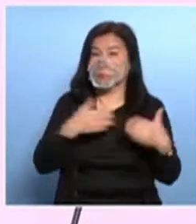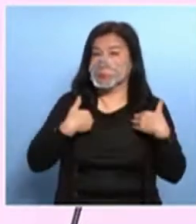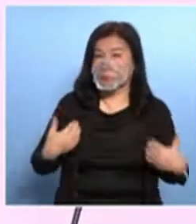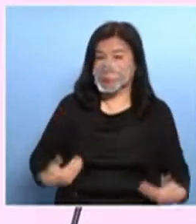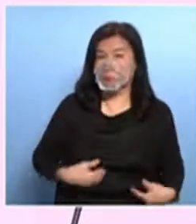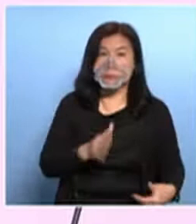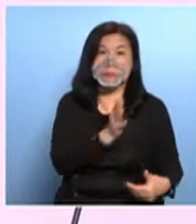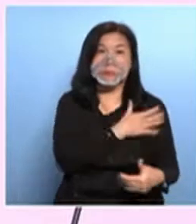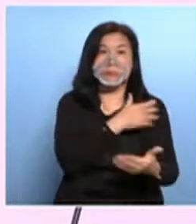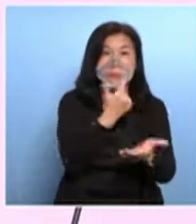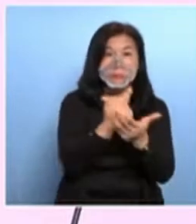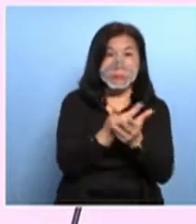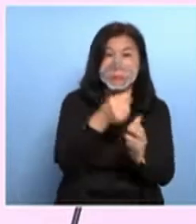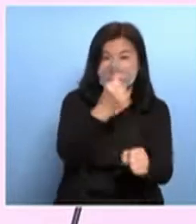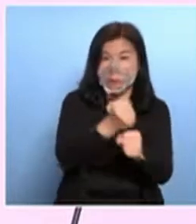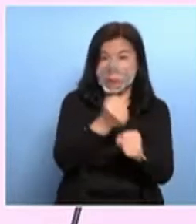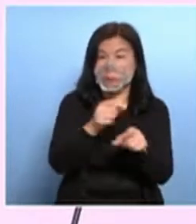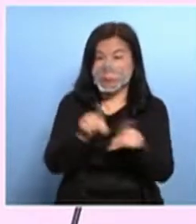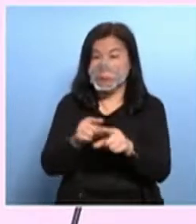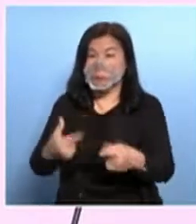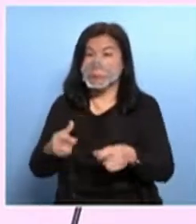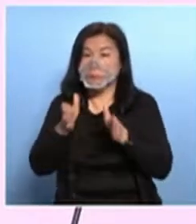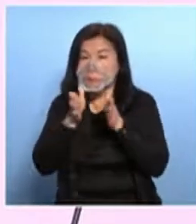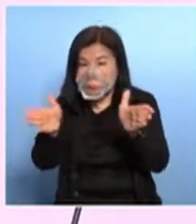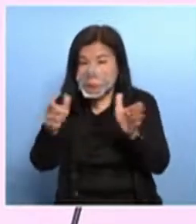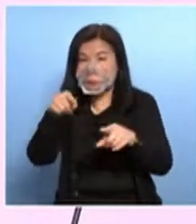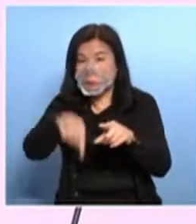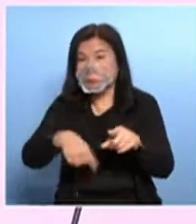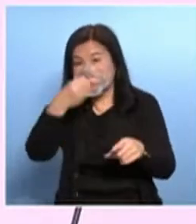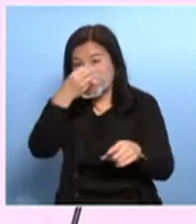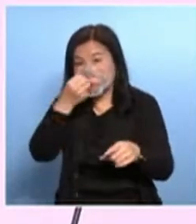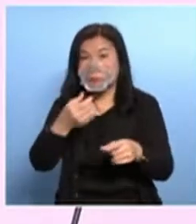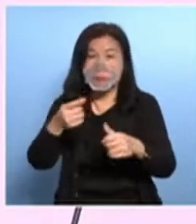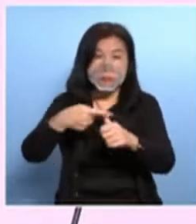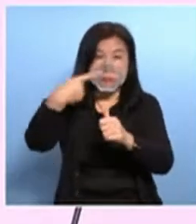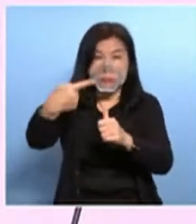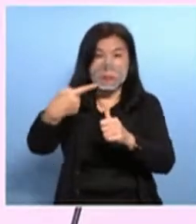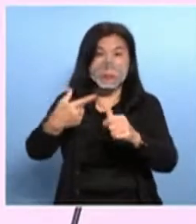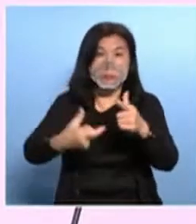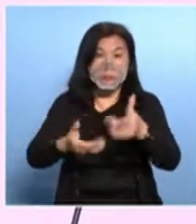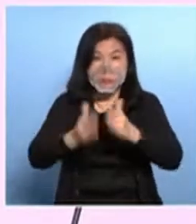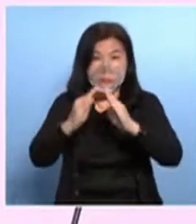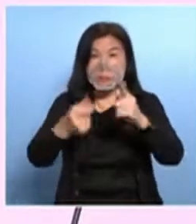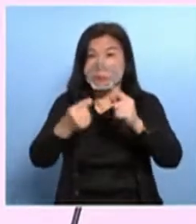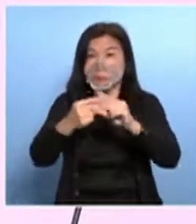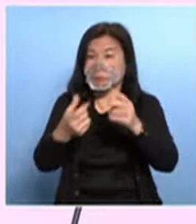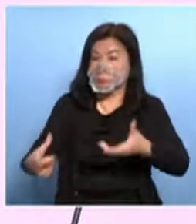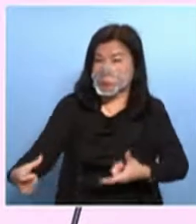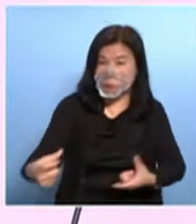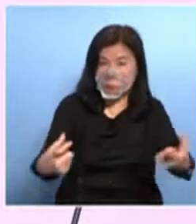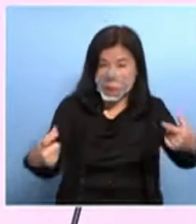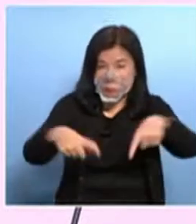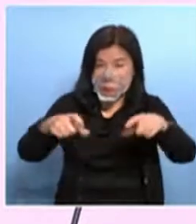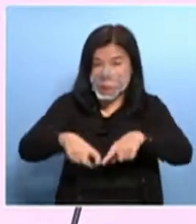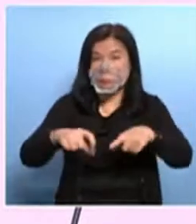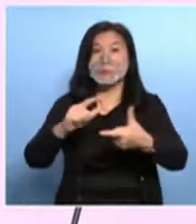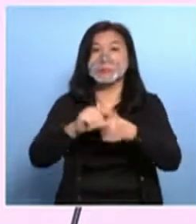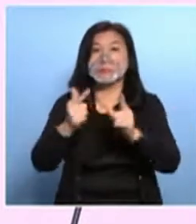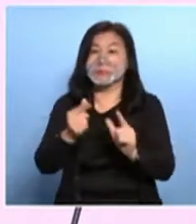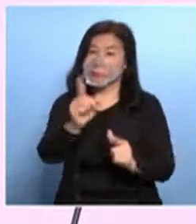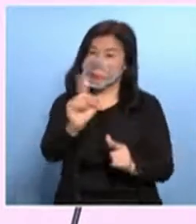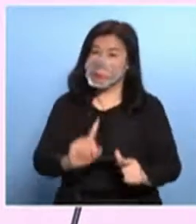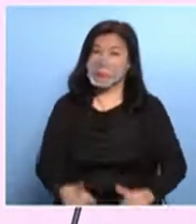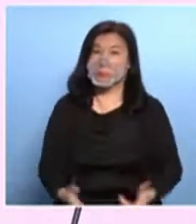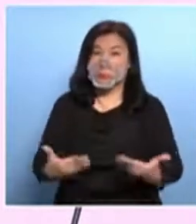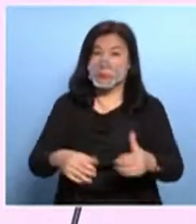these funds has its own specific key areas of investment, which has significantly broadened the fundraising channel for startups in Hong